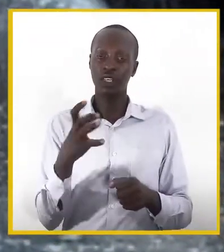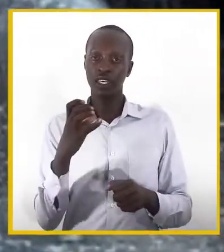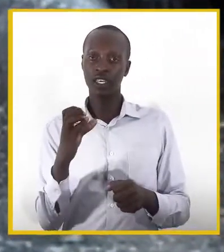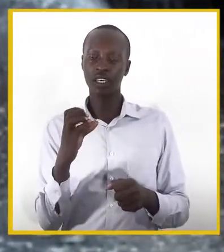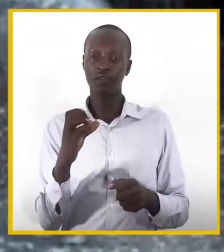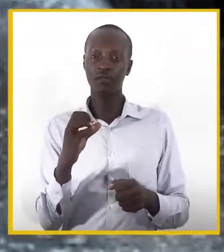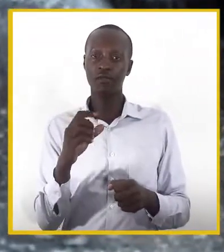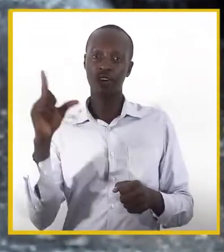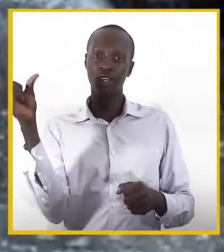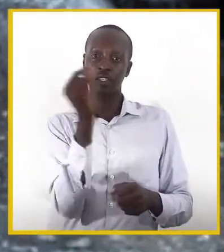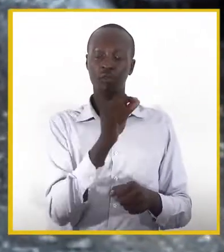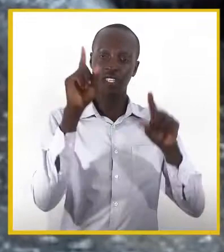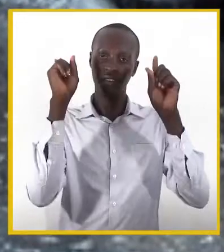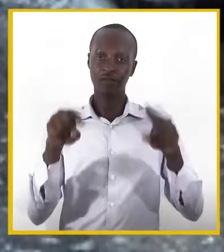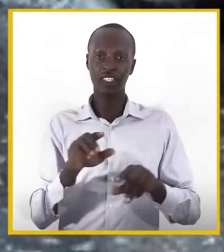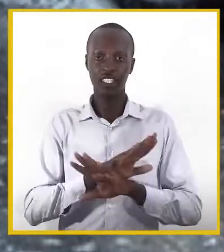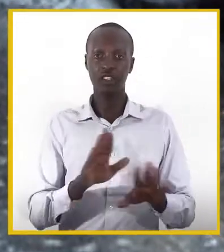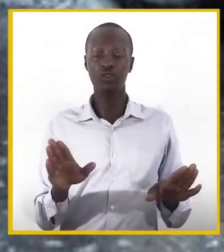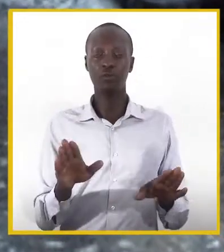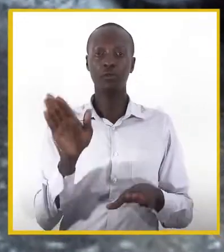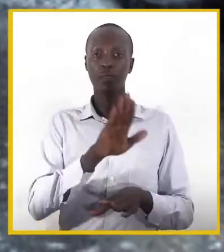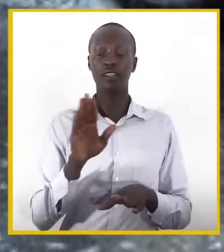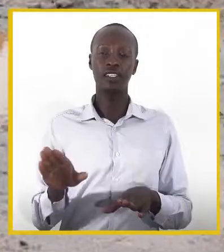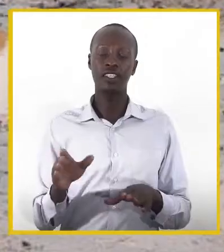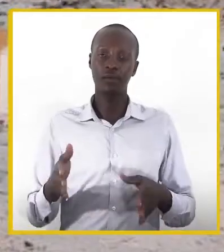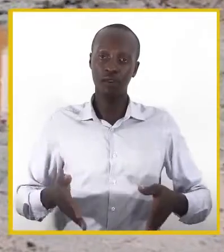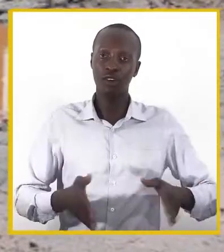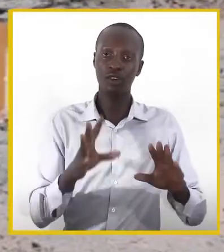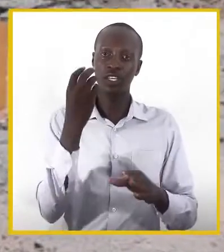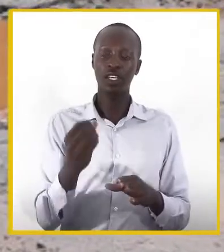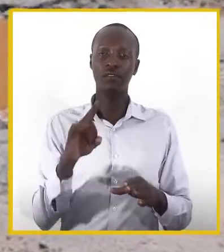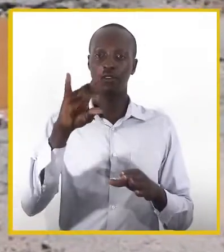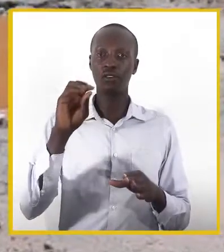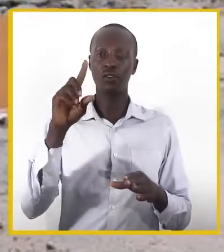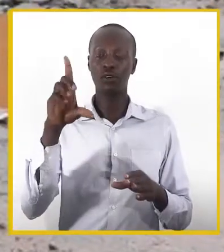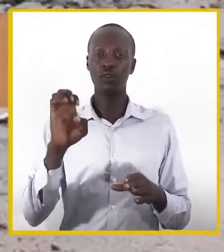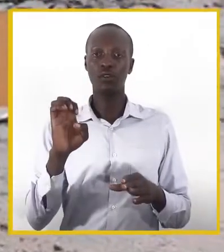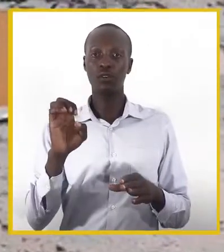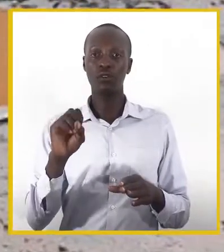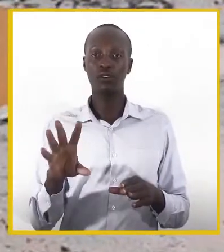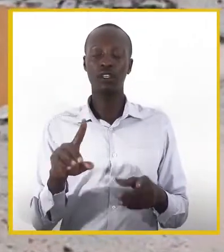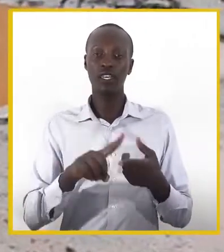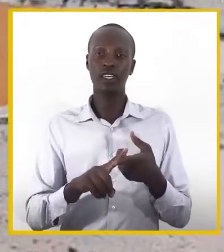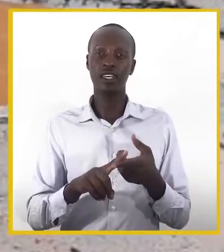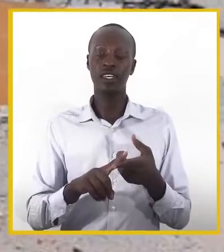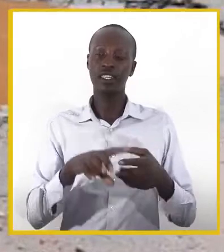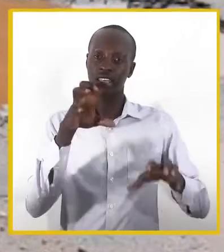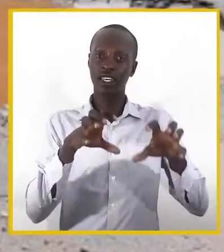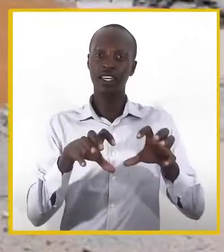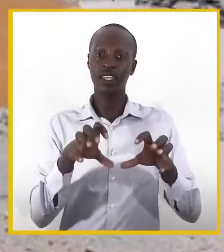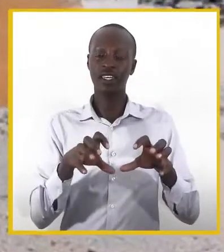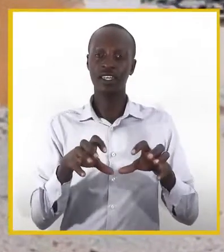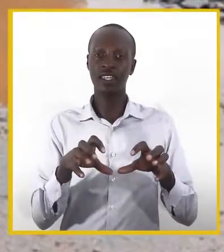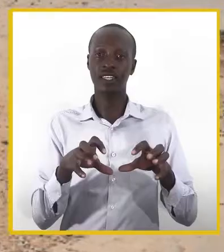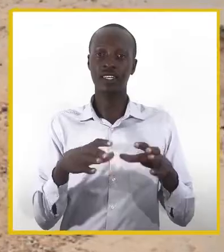fast. Sometimes our roads do have potholes, and when these potholes are filled with water, drivers are